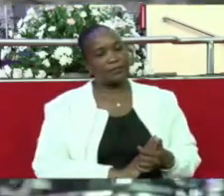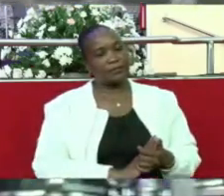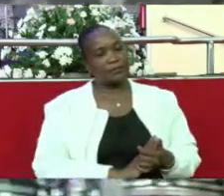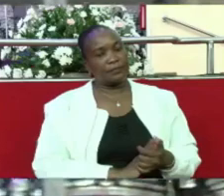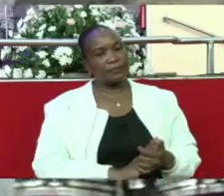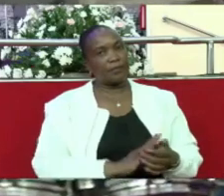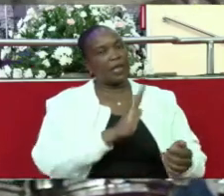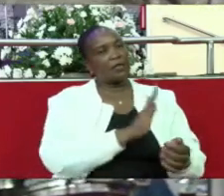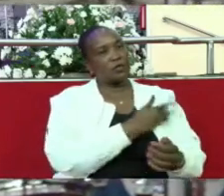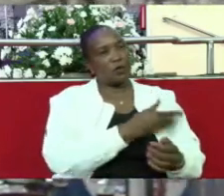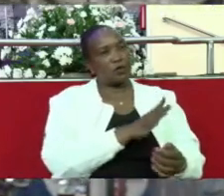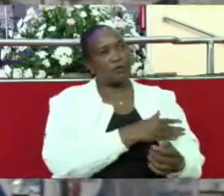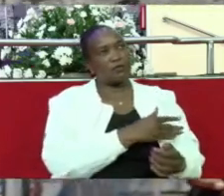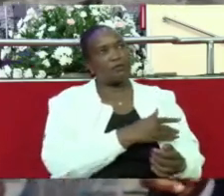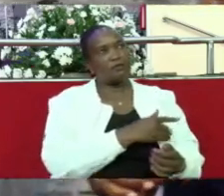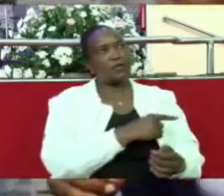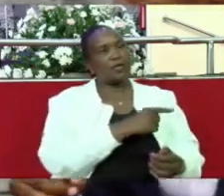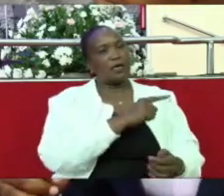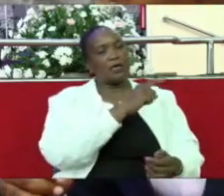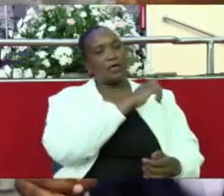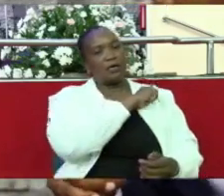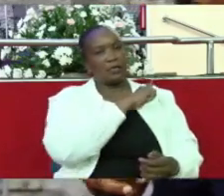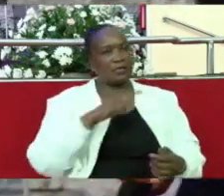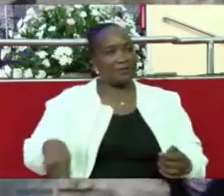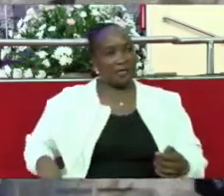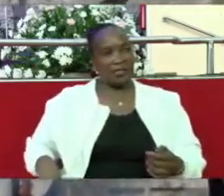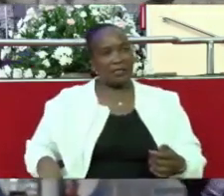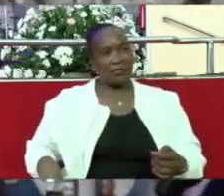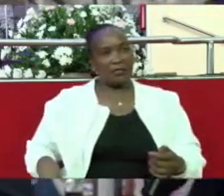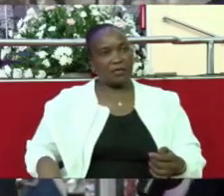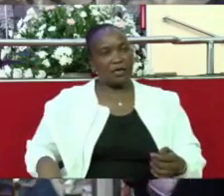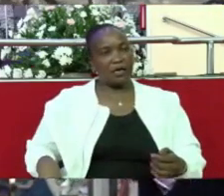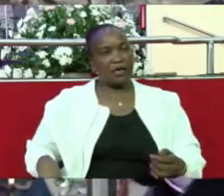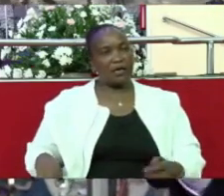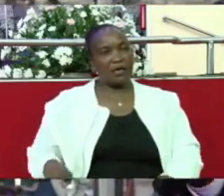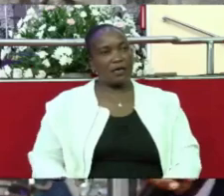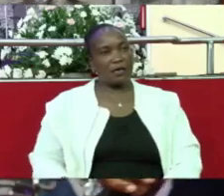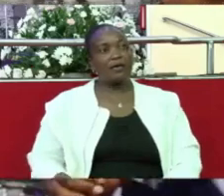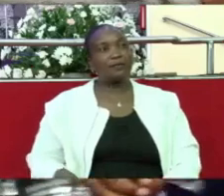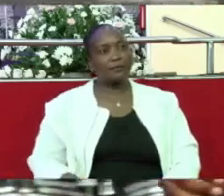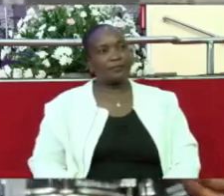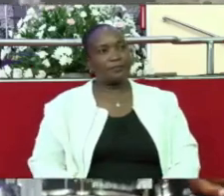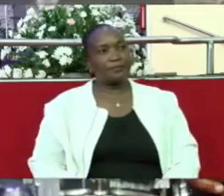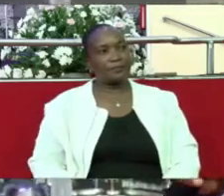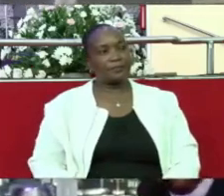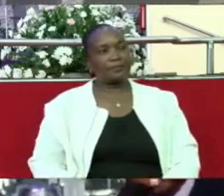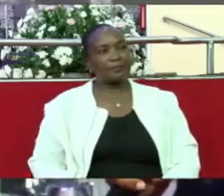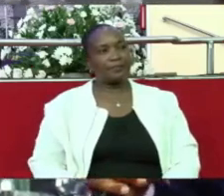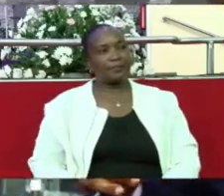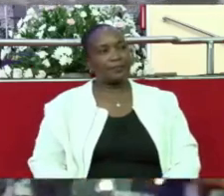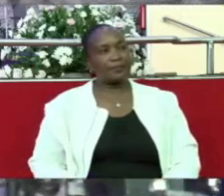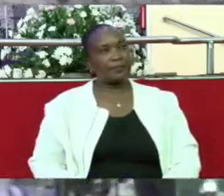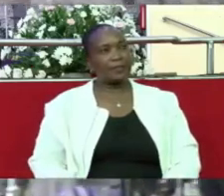David sang. Wimbo Daudi aliimba. Every time Saul had a problem. Wakati mwingi Saulu alikuwa na shida. Every time Saul had the